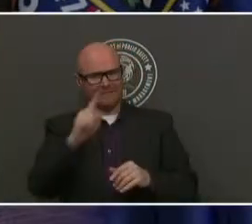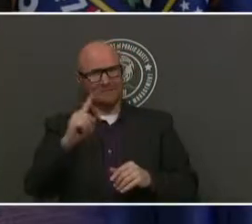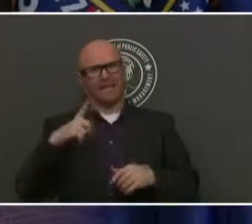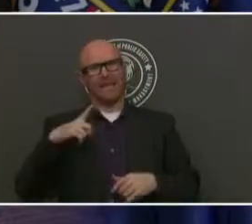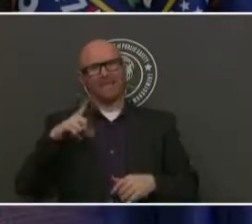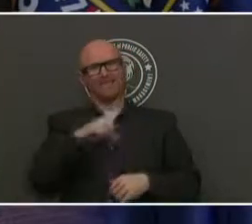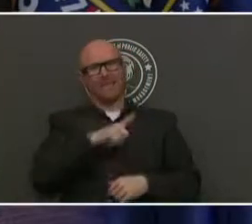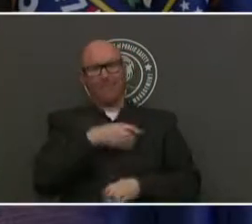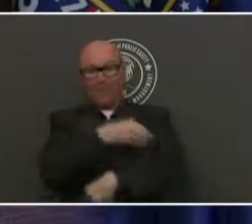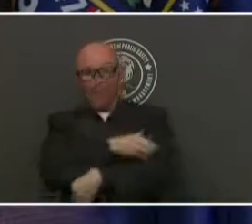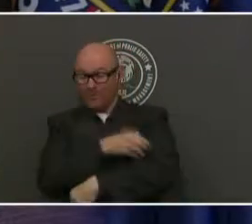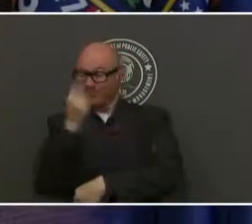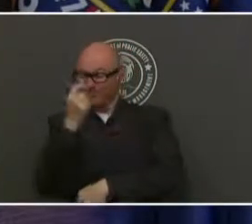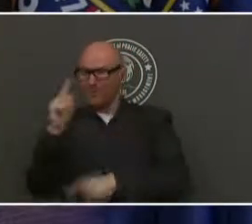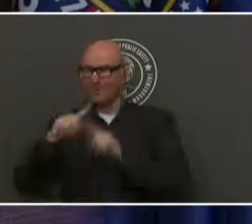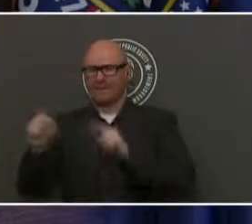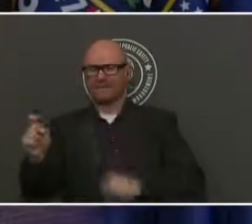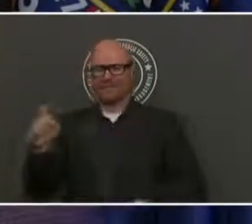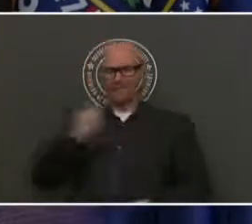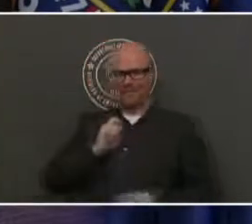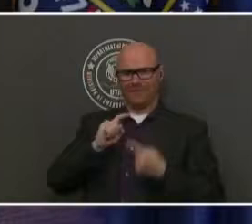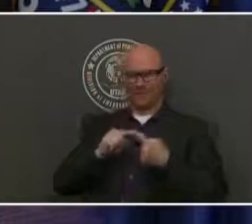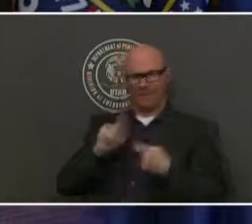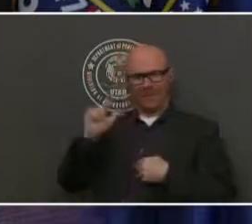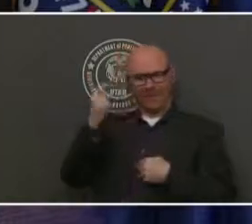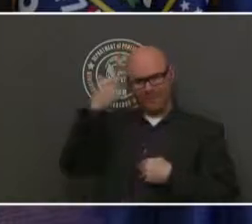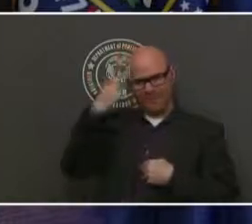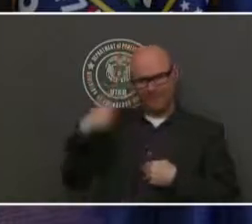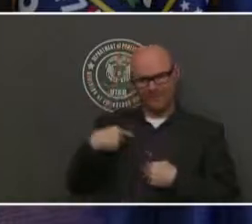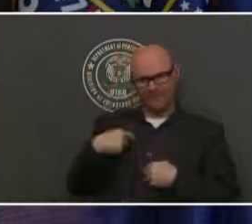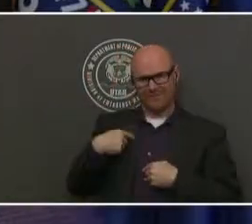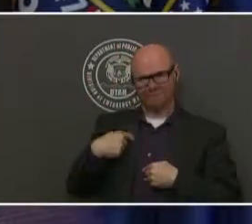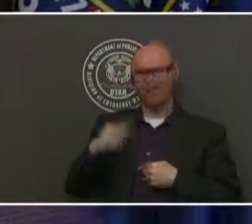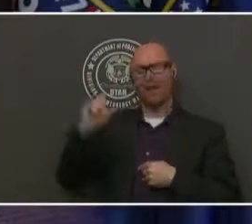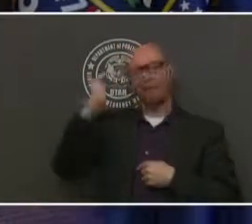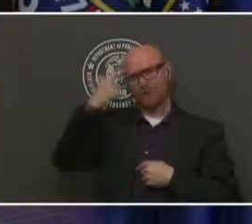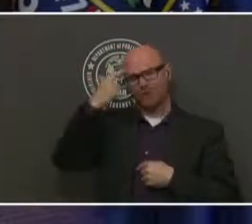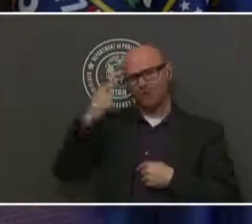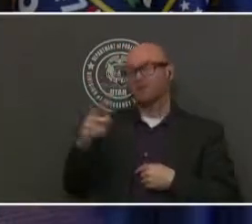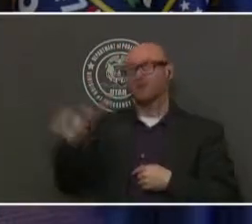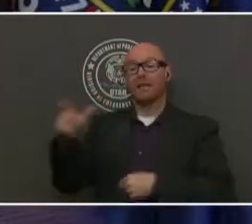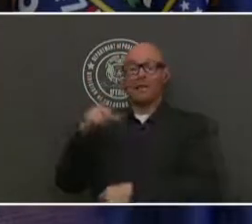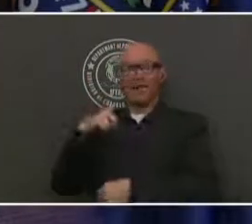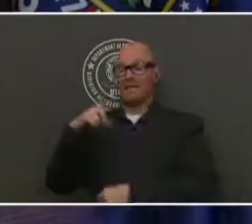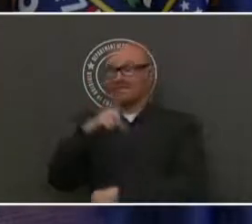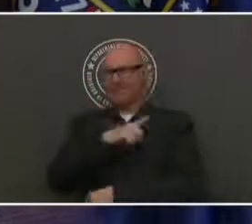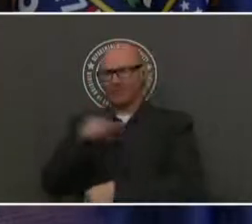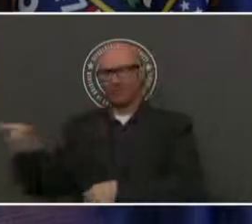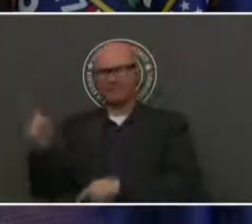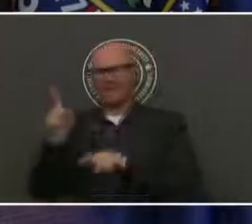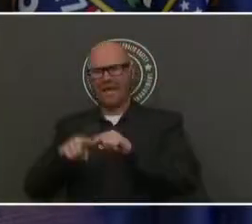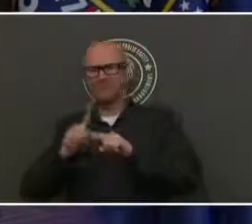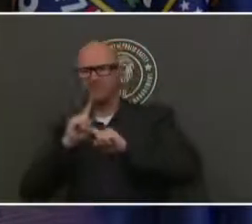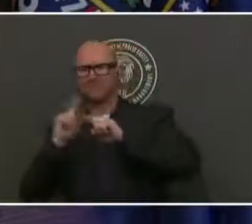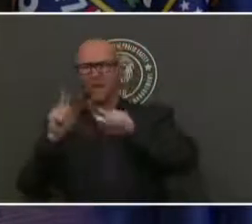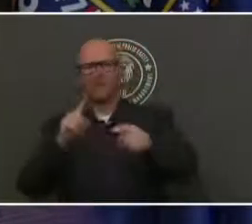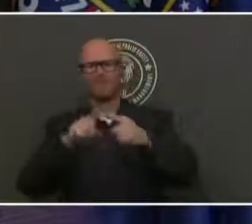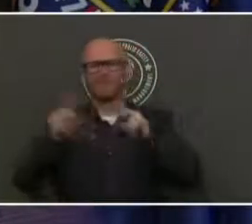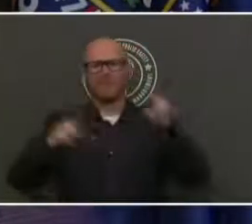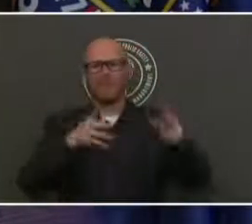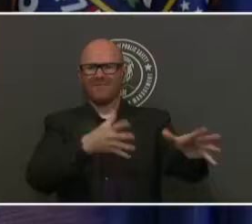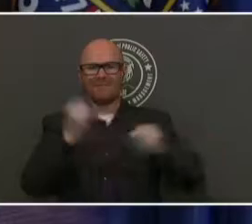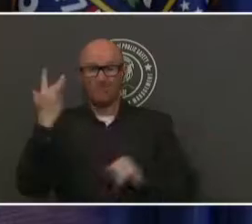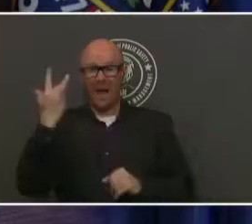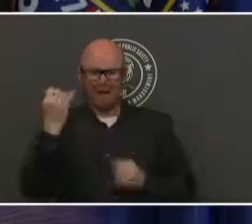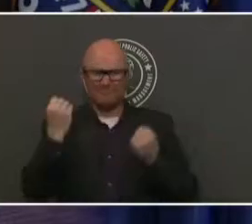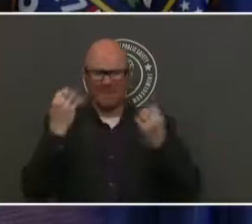been delegated to me. And the legislature does that. They have given me power because it's impossible for them to respond quickly. And so that's